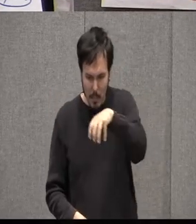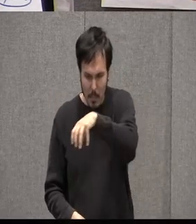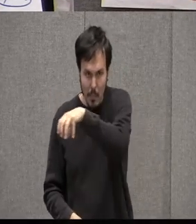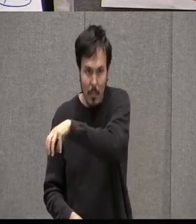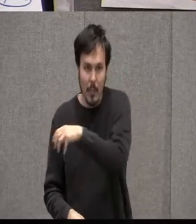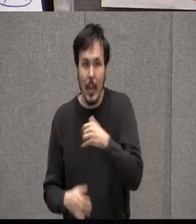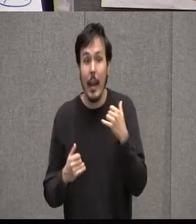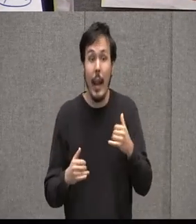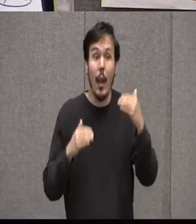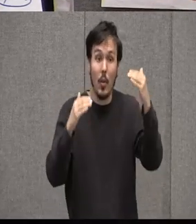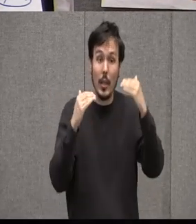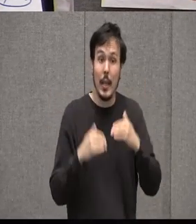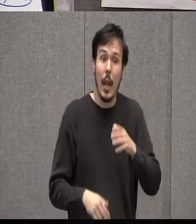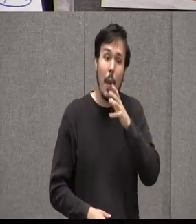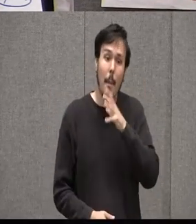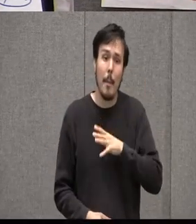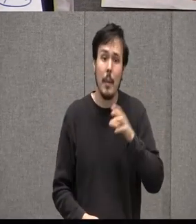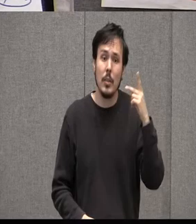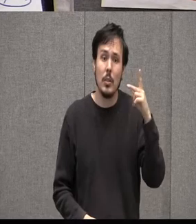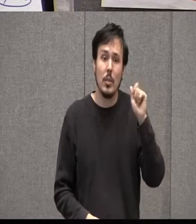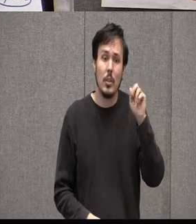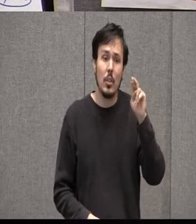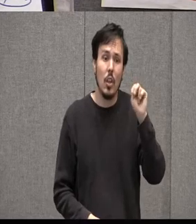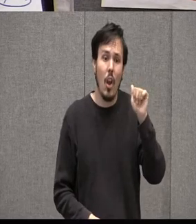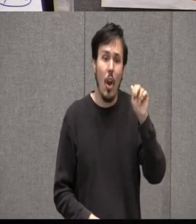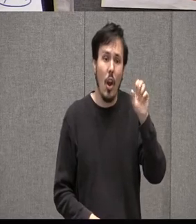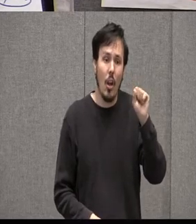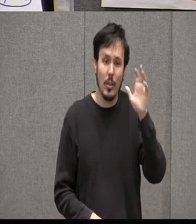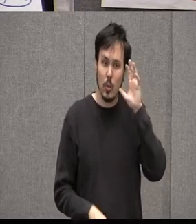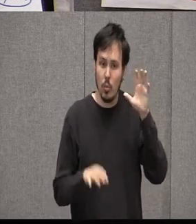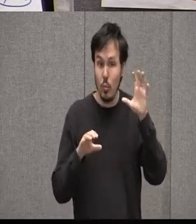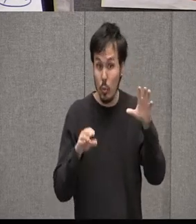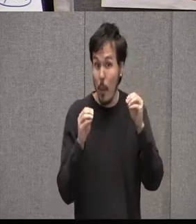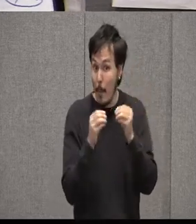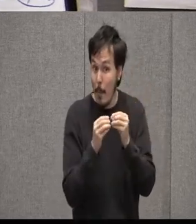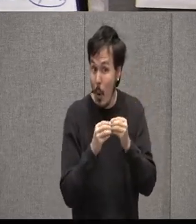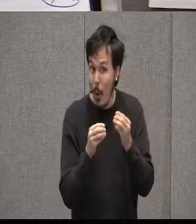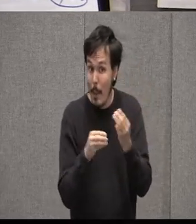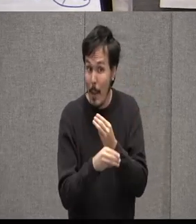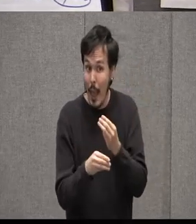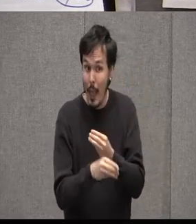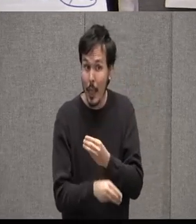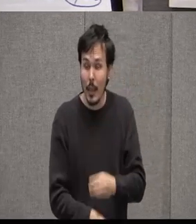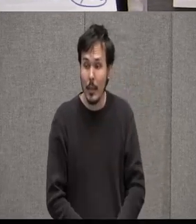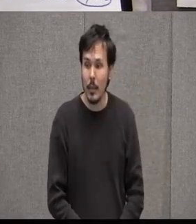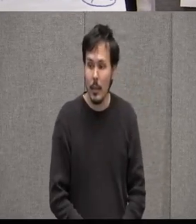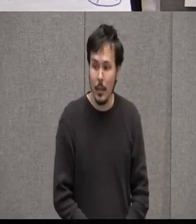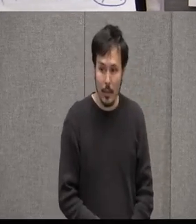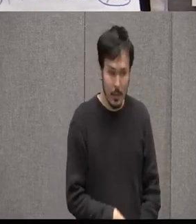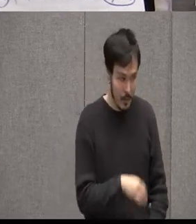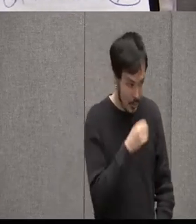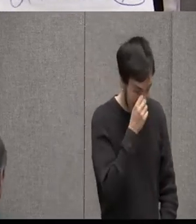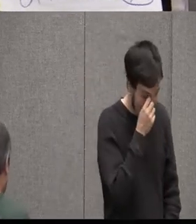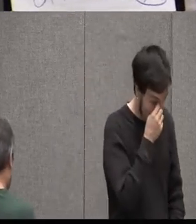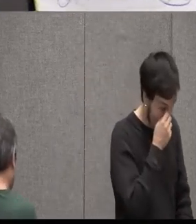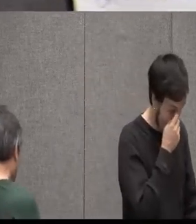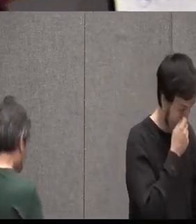Now we're moving on to Ms. Karnes, and we're going to be doing some more mathematics and literature.